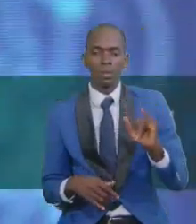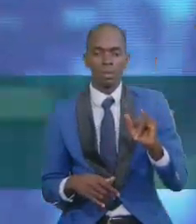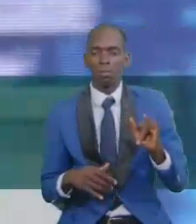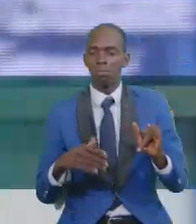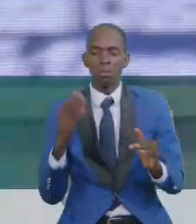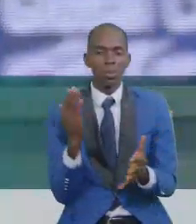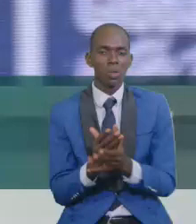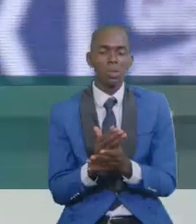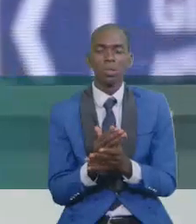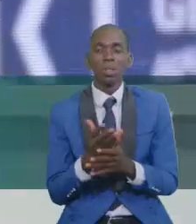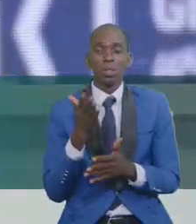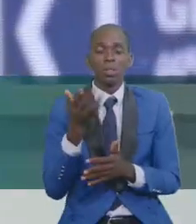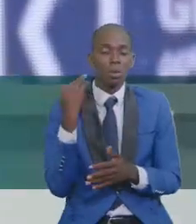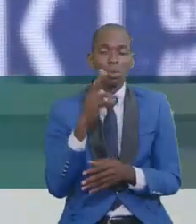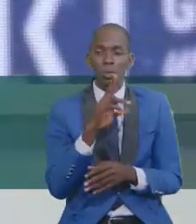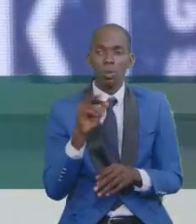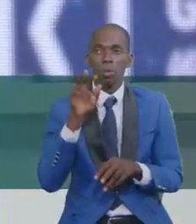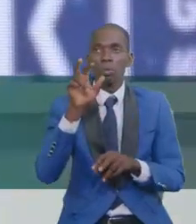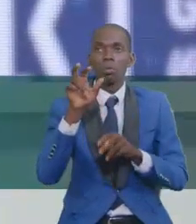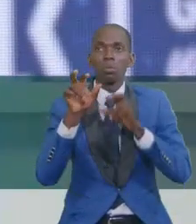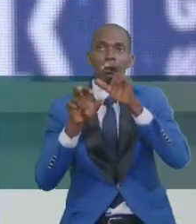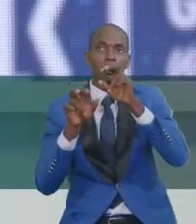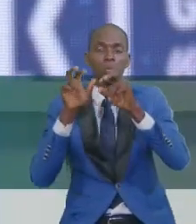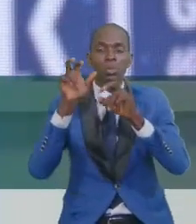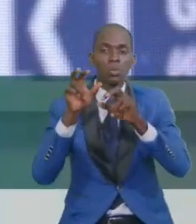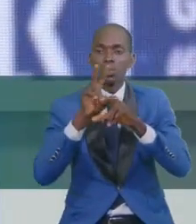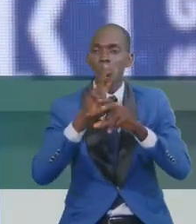He was taken up.